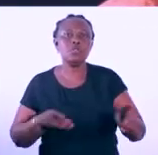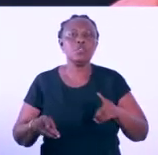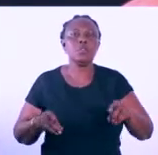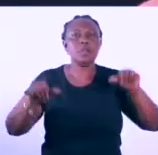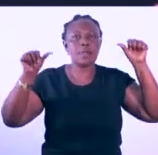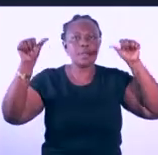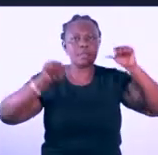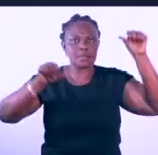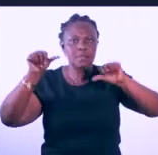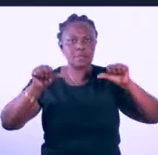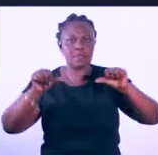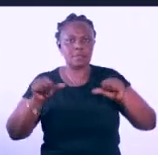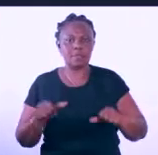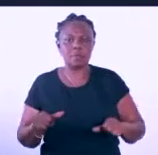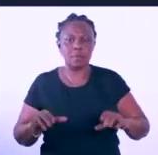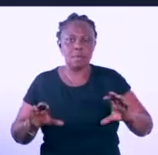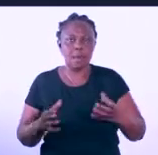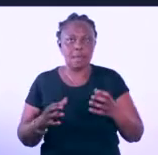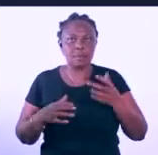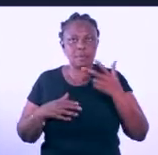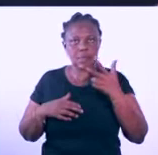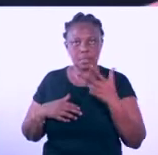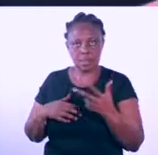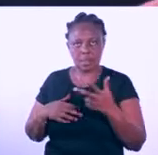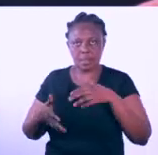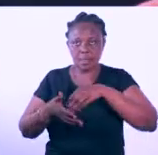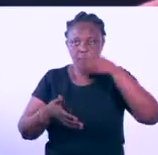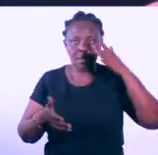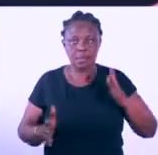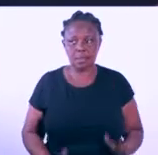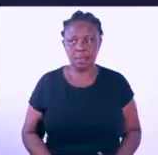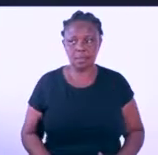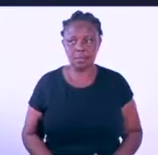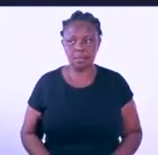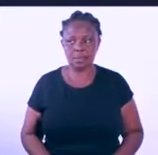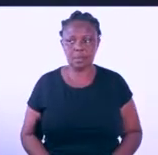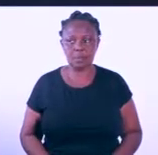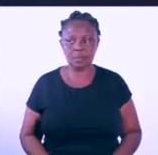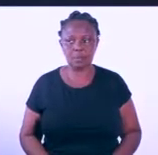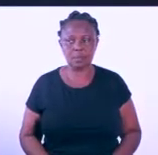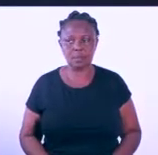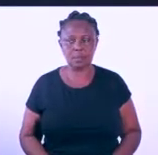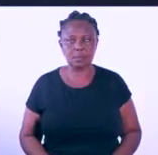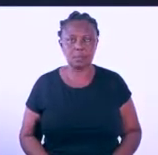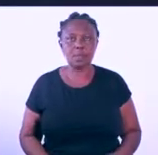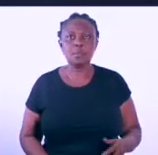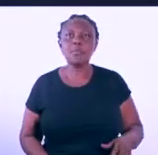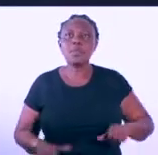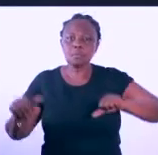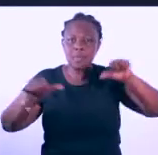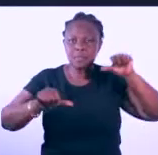assessment for Basic 3 learners, and I